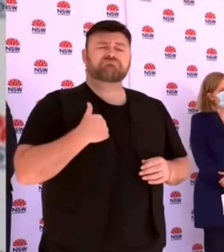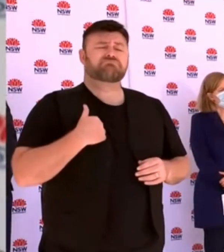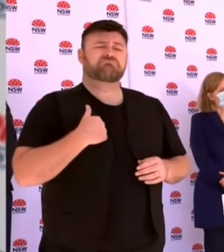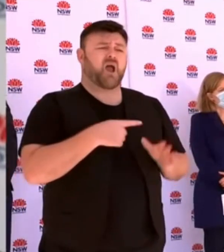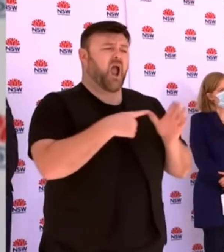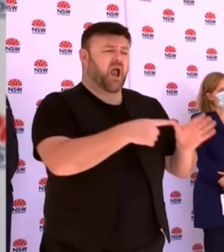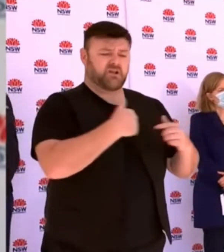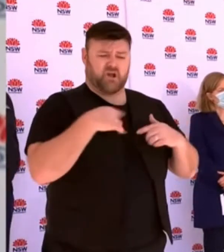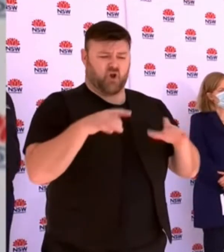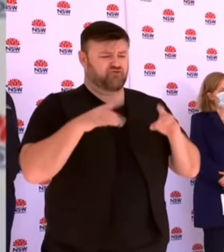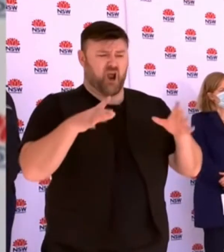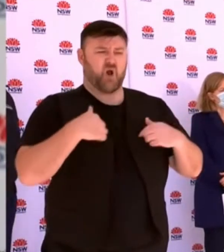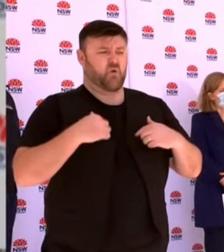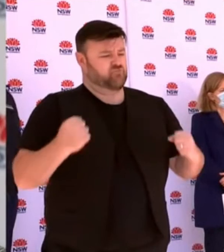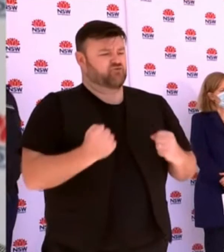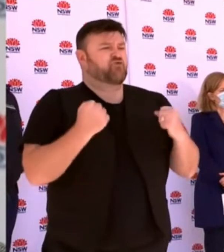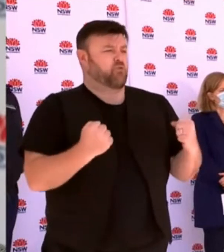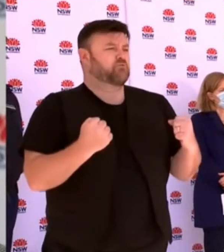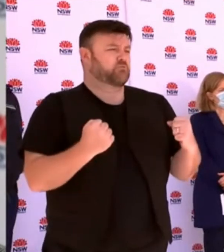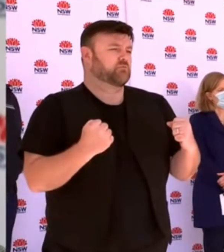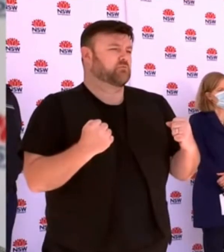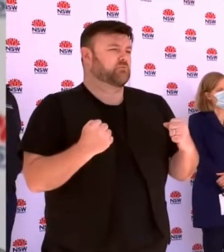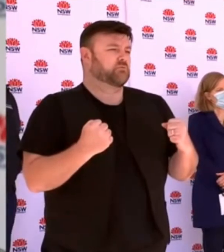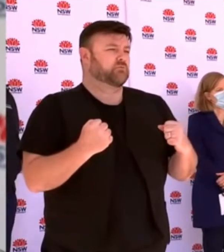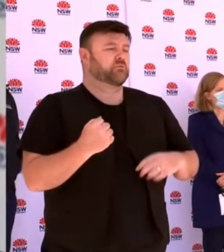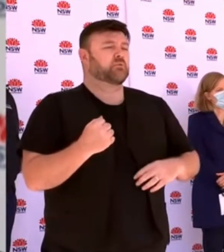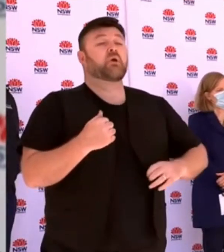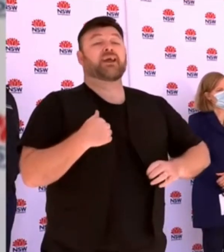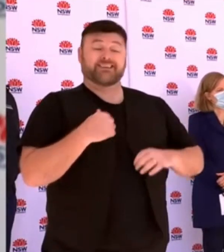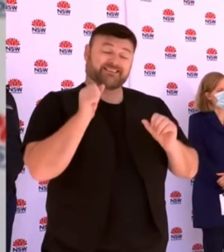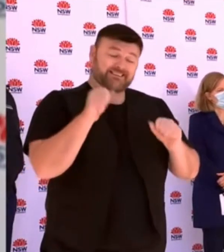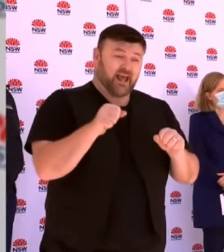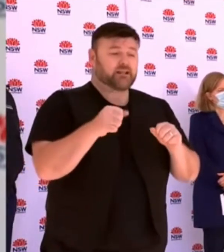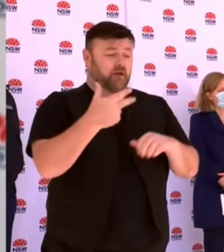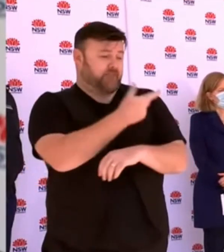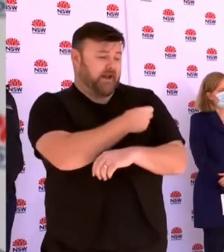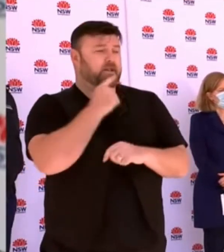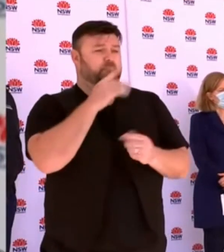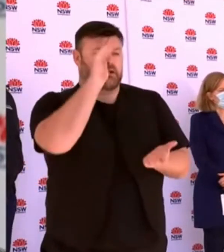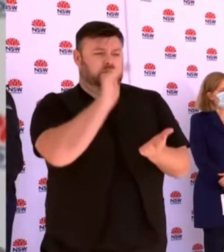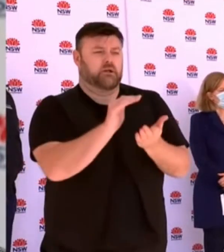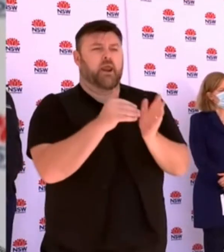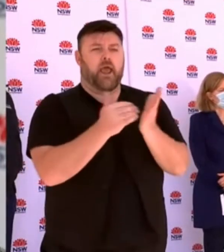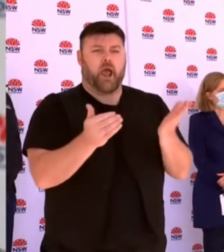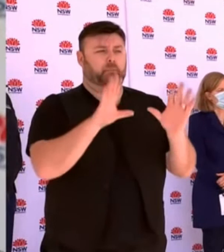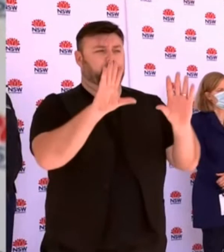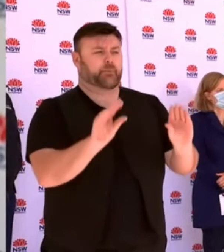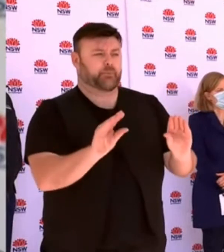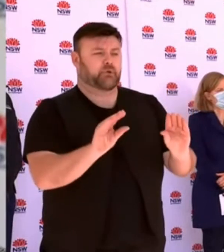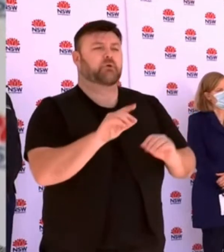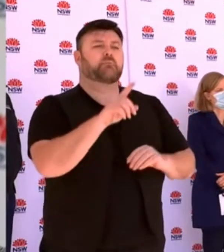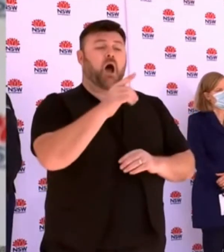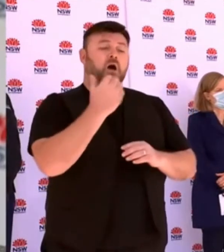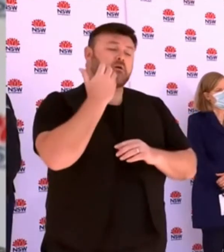quickly. We are a resilient, strong nation. Even though we've got a pause in the number of vaccines we're getting now, we know that come September,